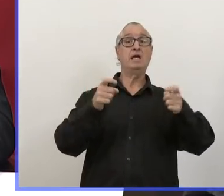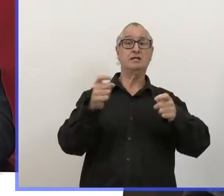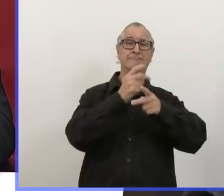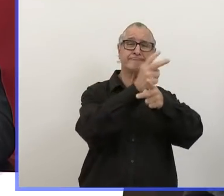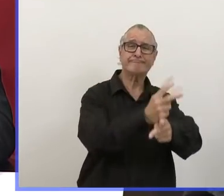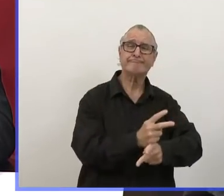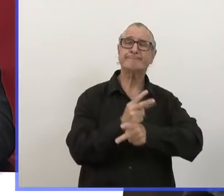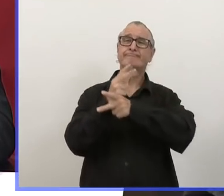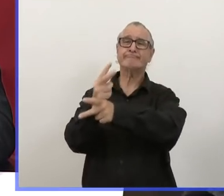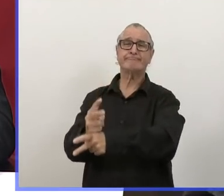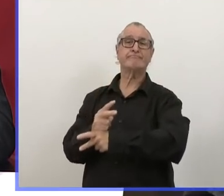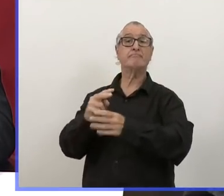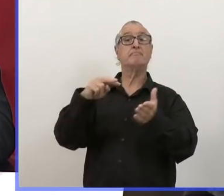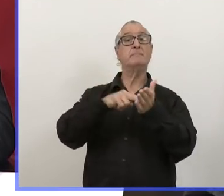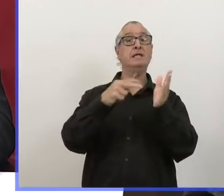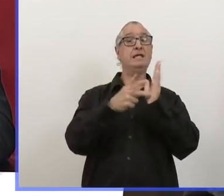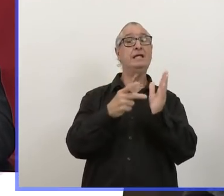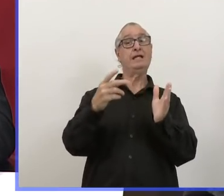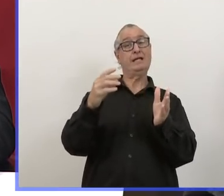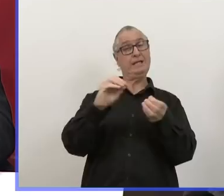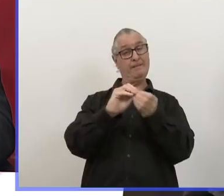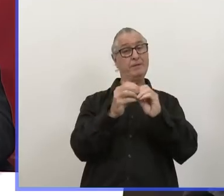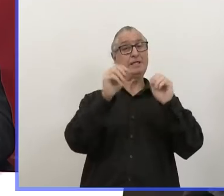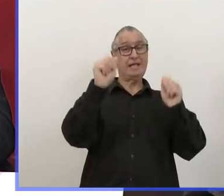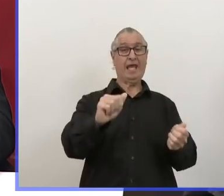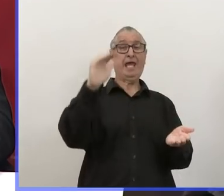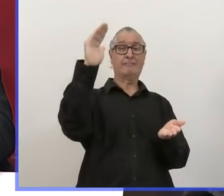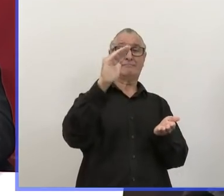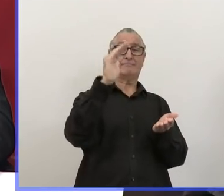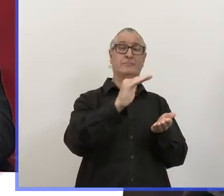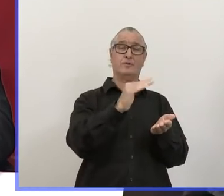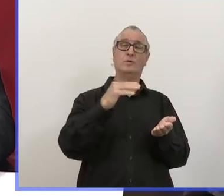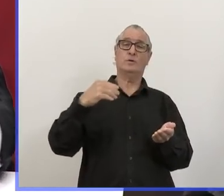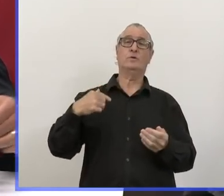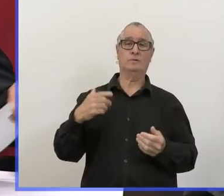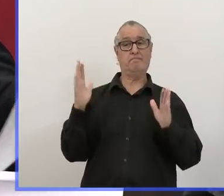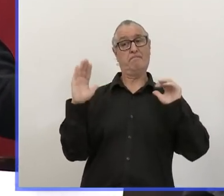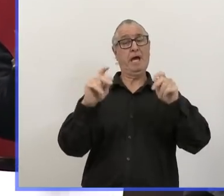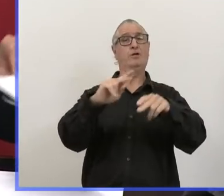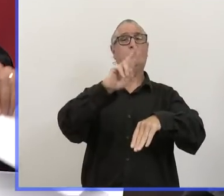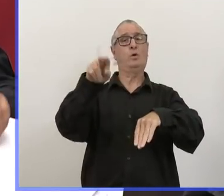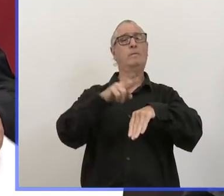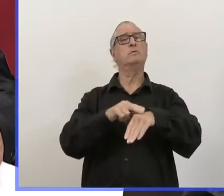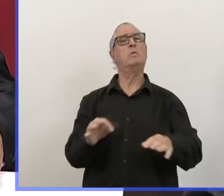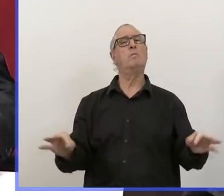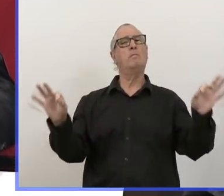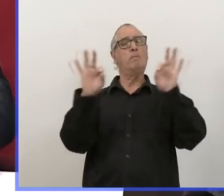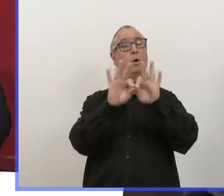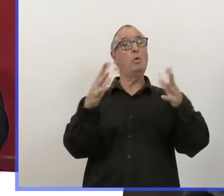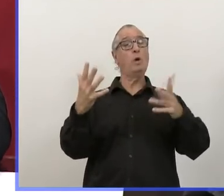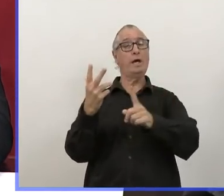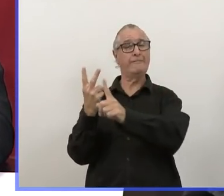get vaccinated, practice the fundamentals, and stay home.